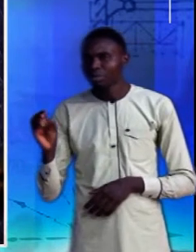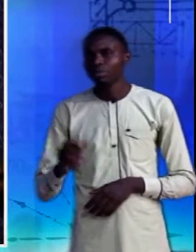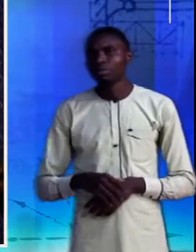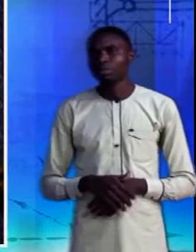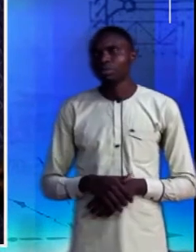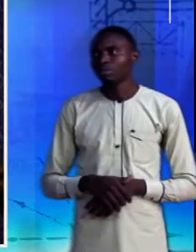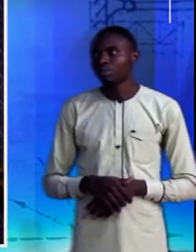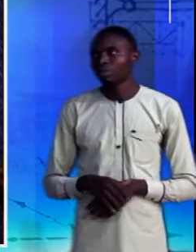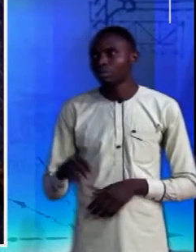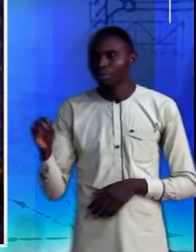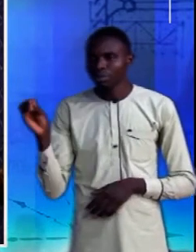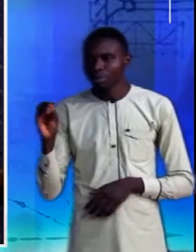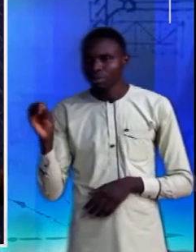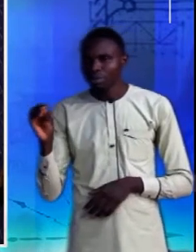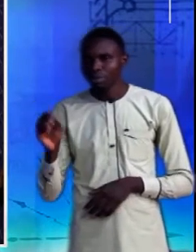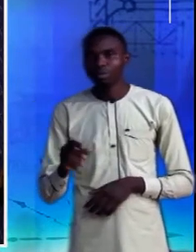in